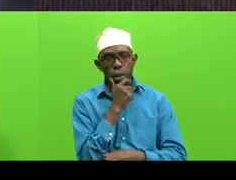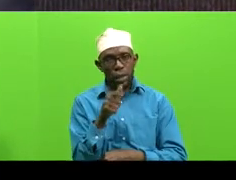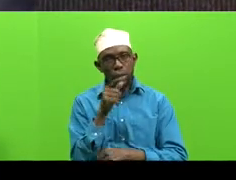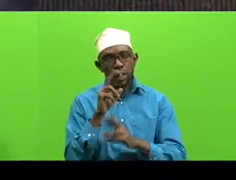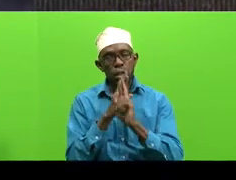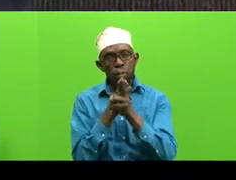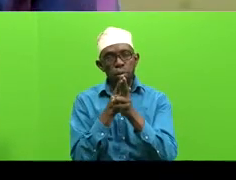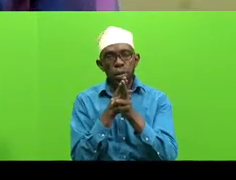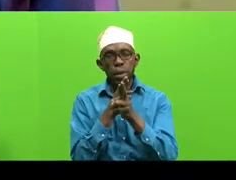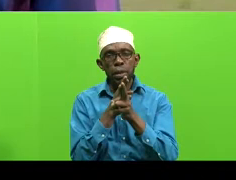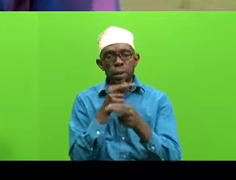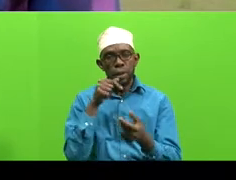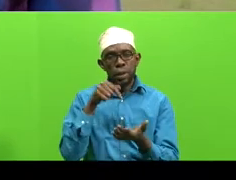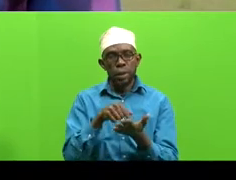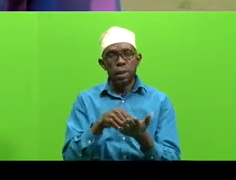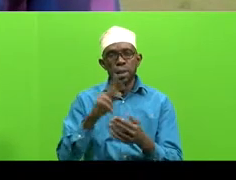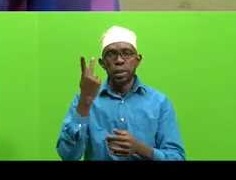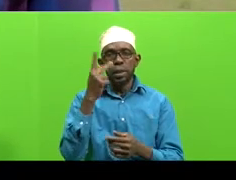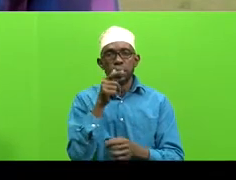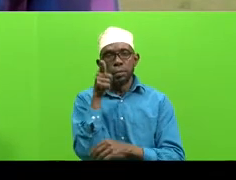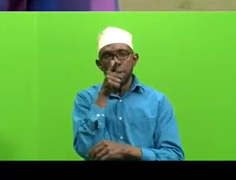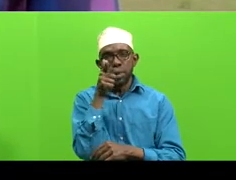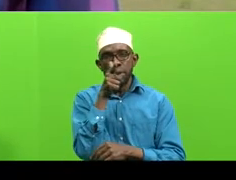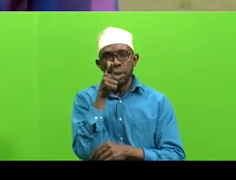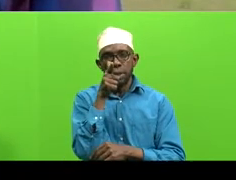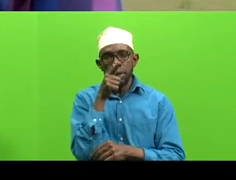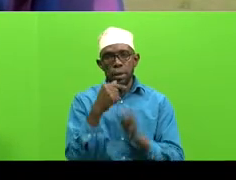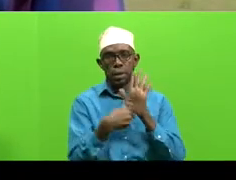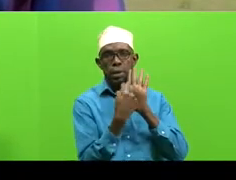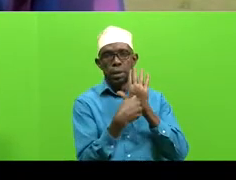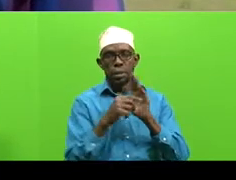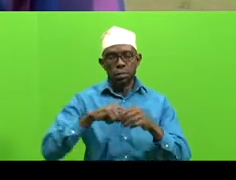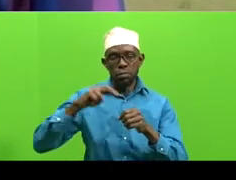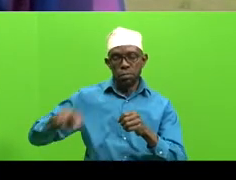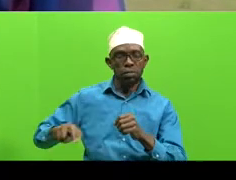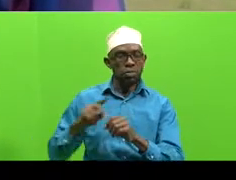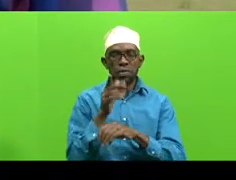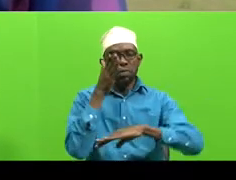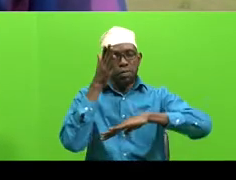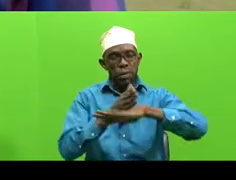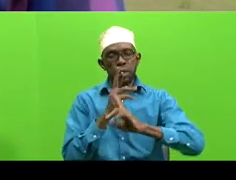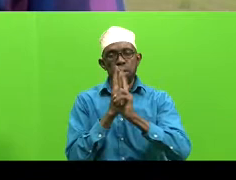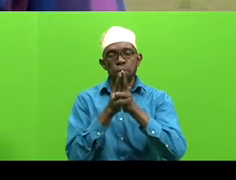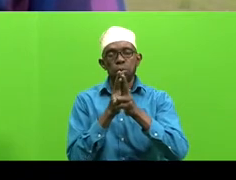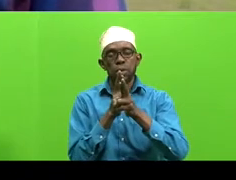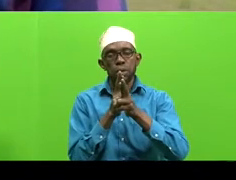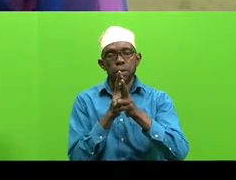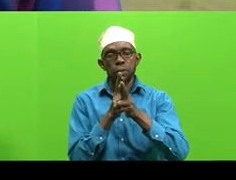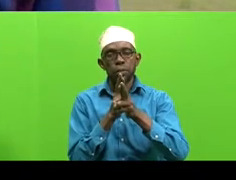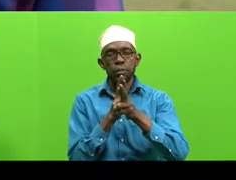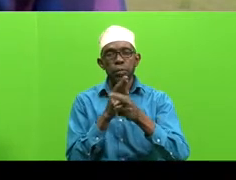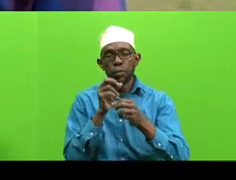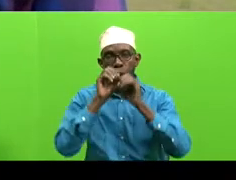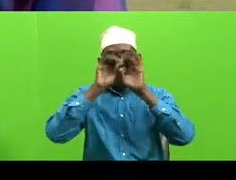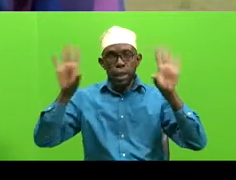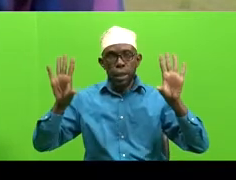mbona mtu afanye hivyo? The Kenyan media industry has not been exempted from fake news. And quite clearly,